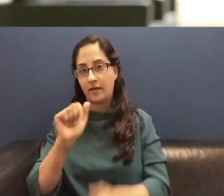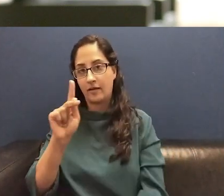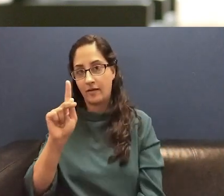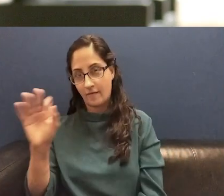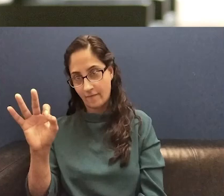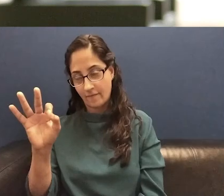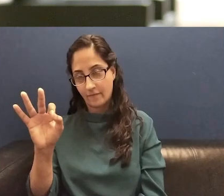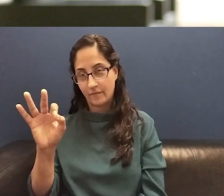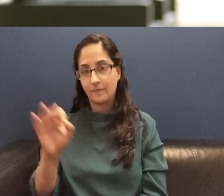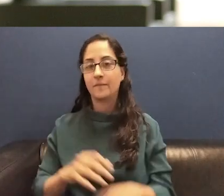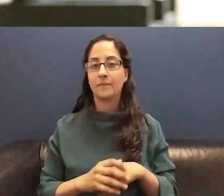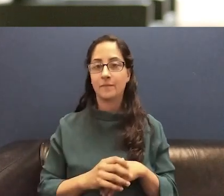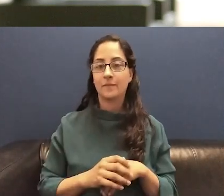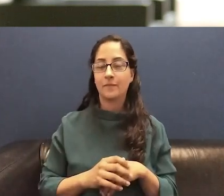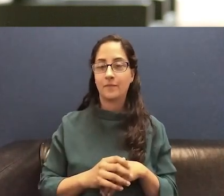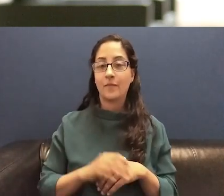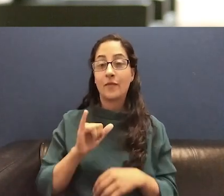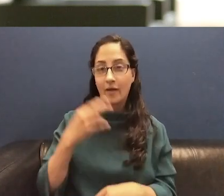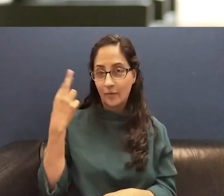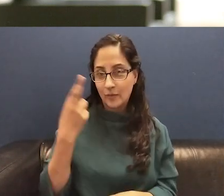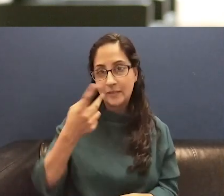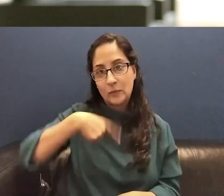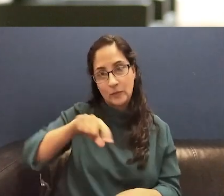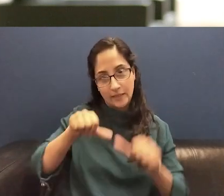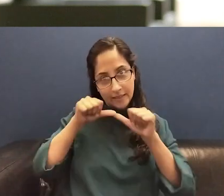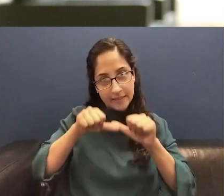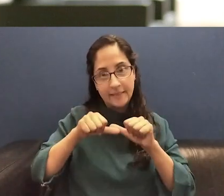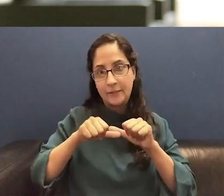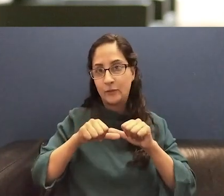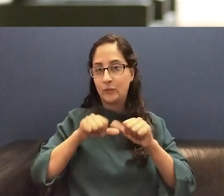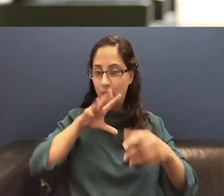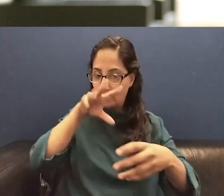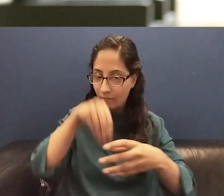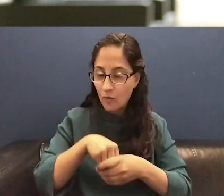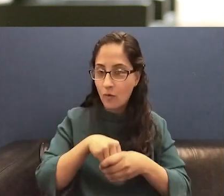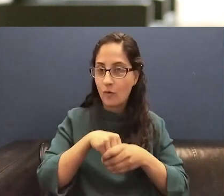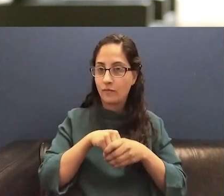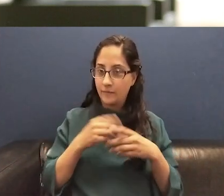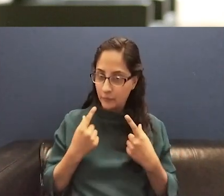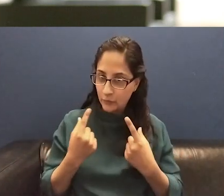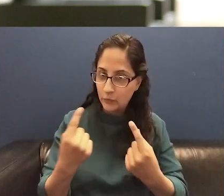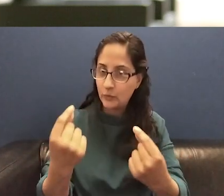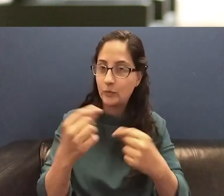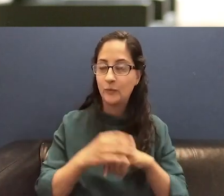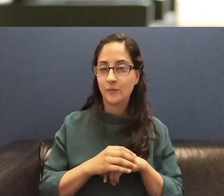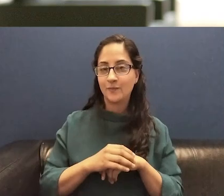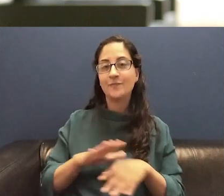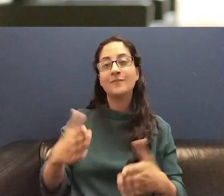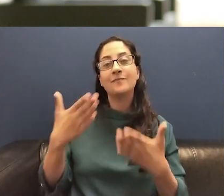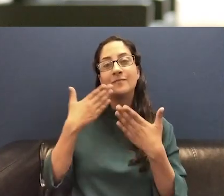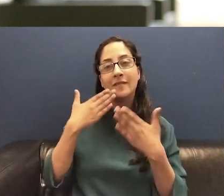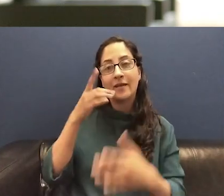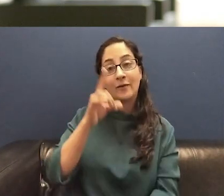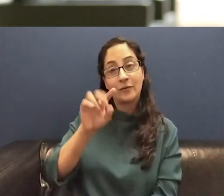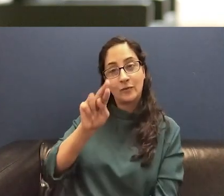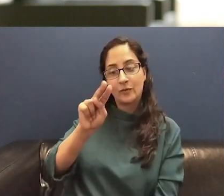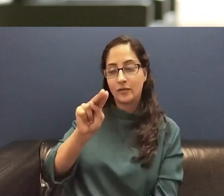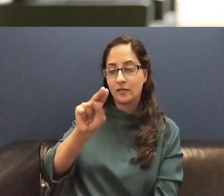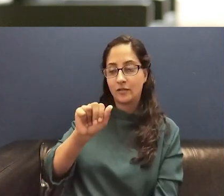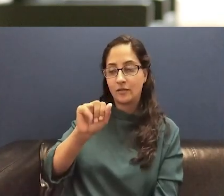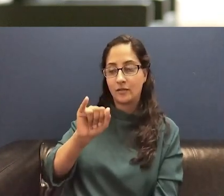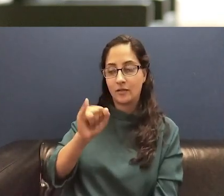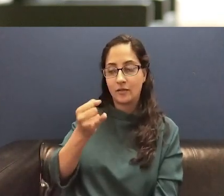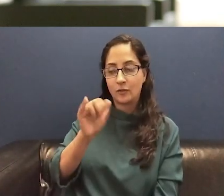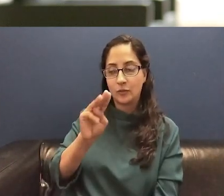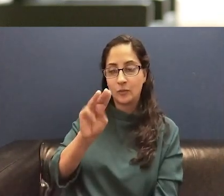of the work. So we're, of course, deeply grateful to Dr. Najmuddin and all of his colleagues. The extraordinary Afghan